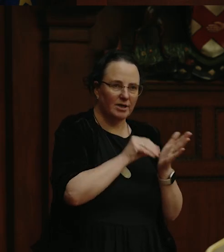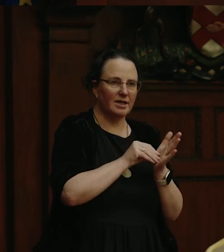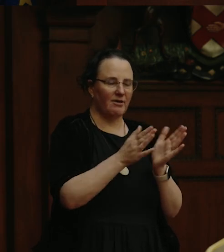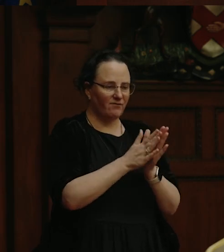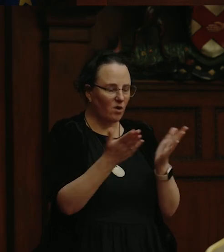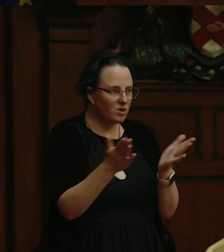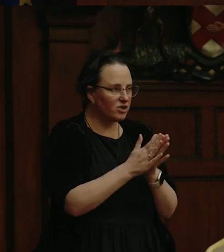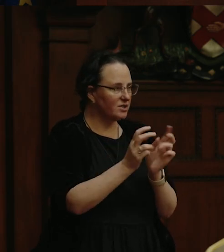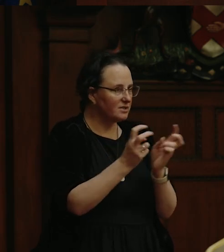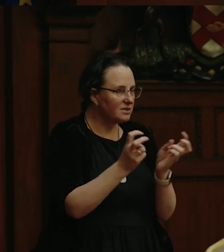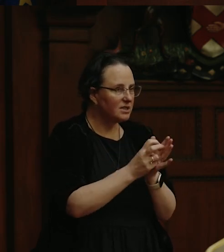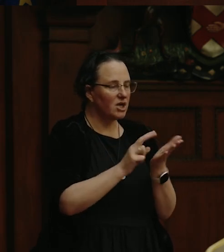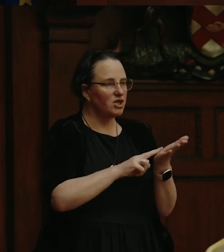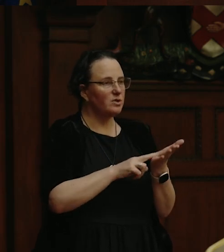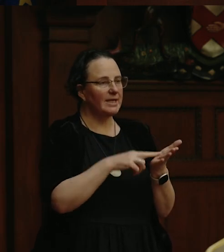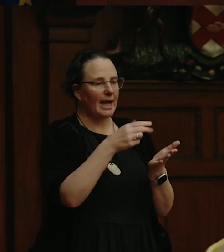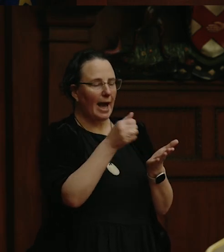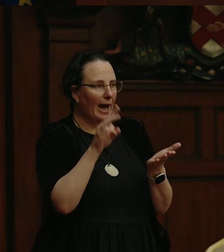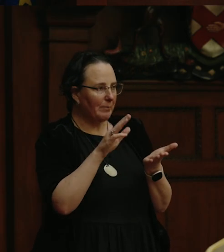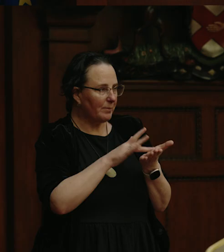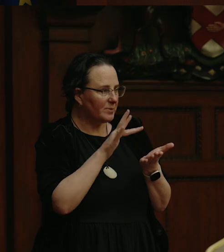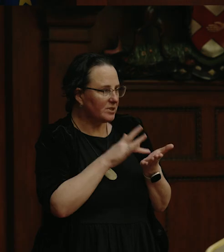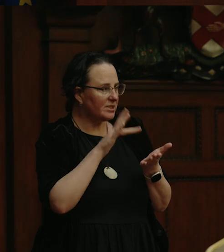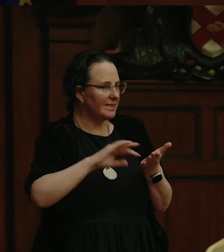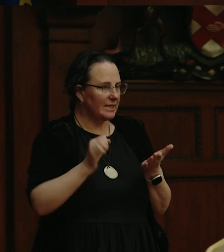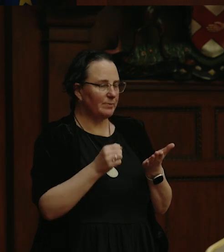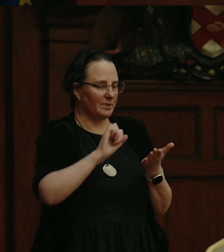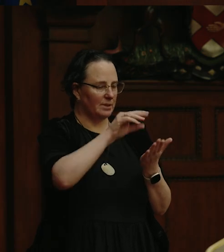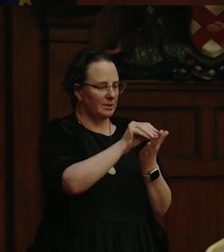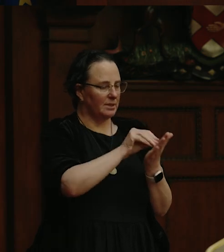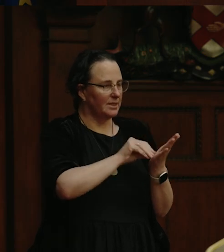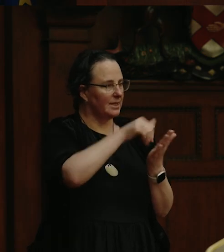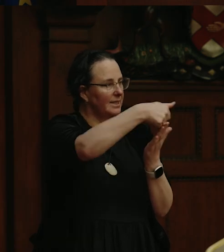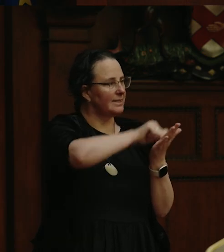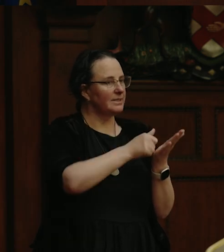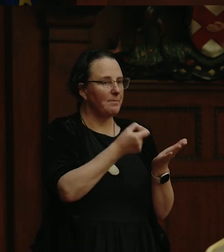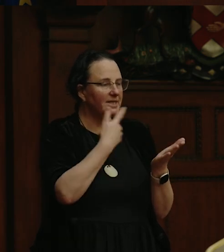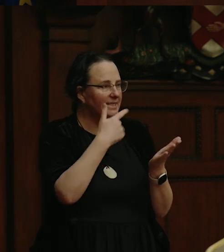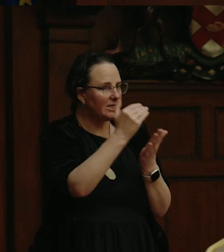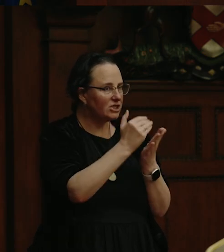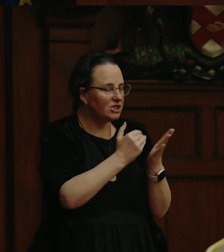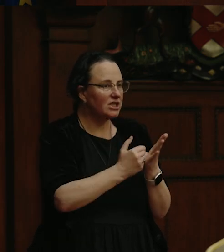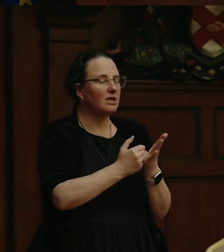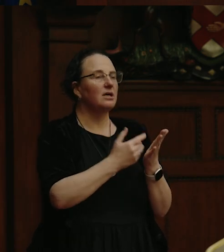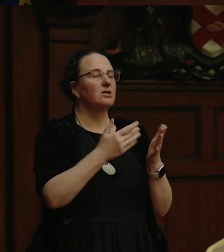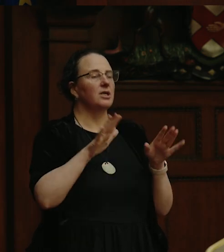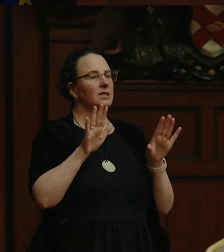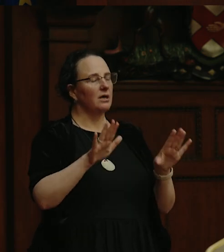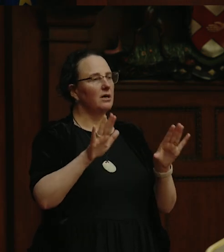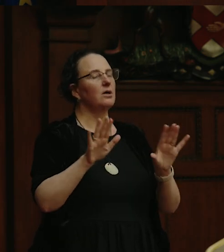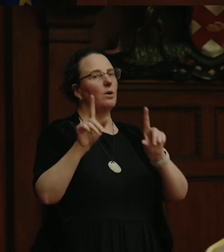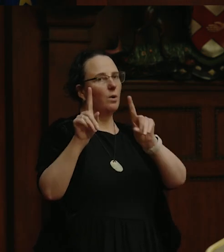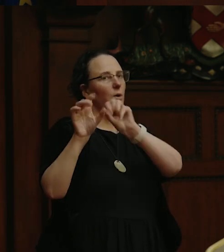folders, using apps to track medications and symptoms. They also described the pacing and trying to look